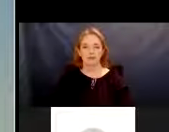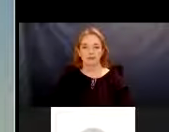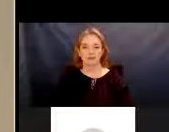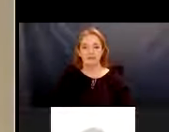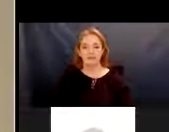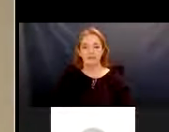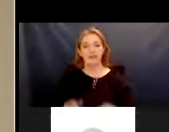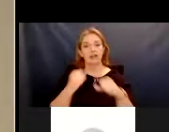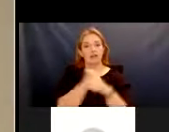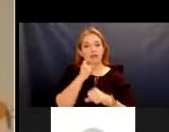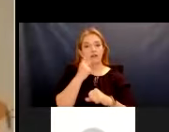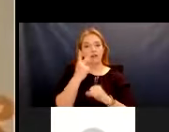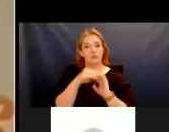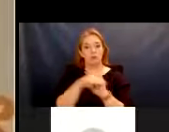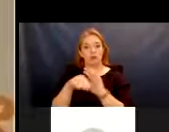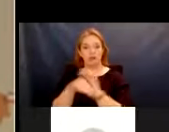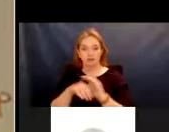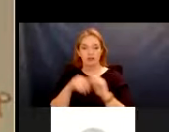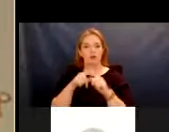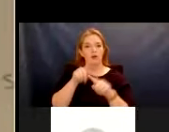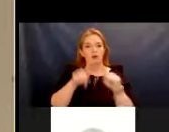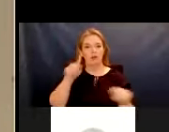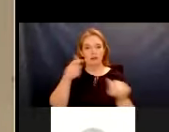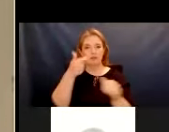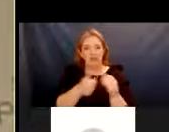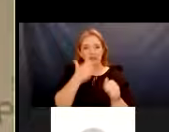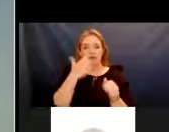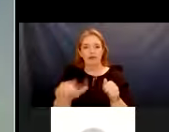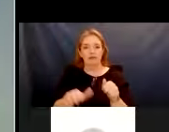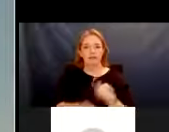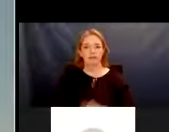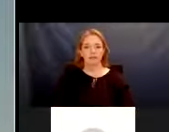Fight for 2 belts, but ran among each of them hot.